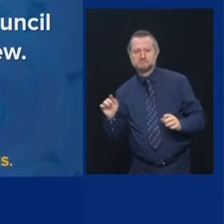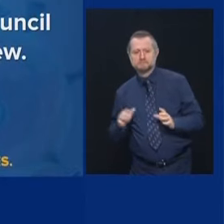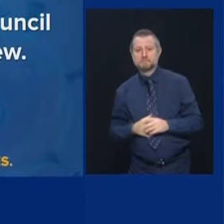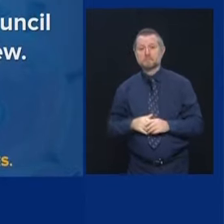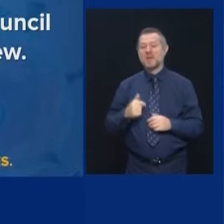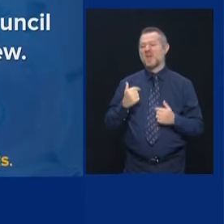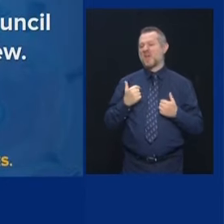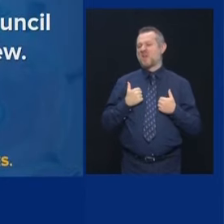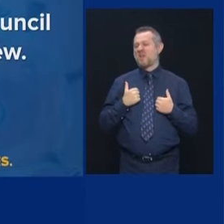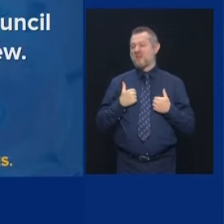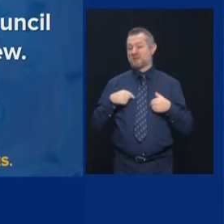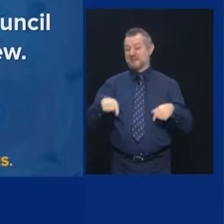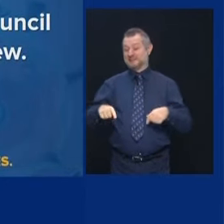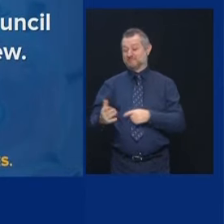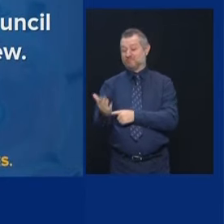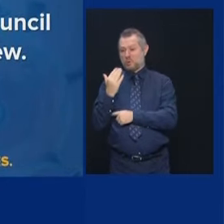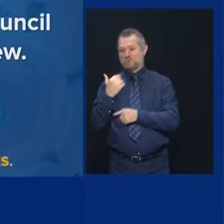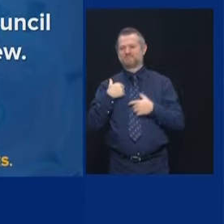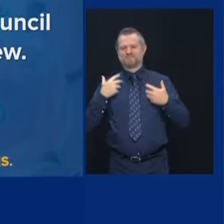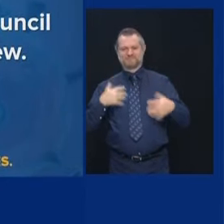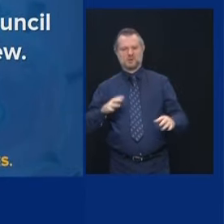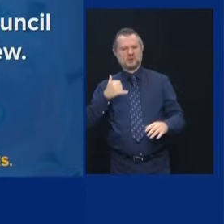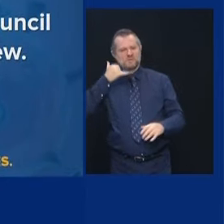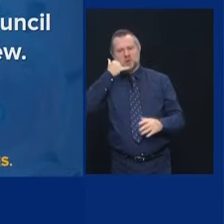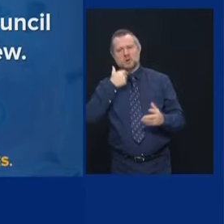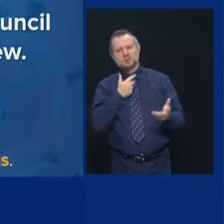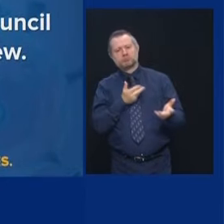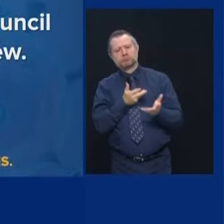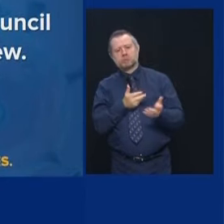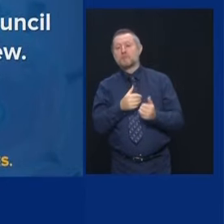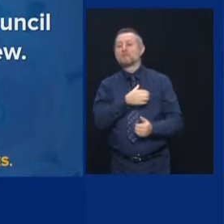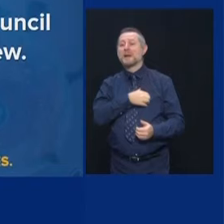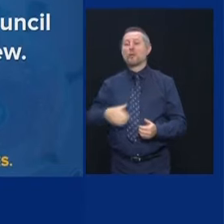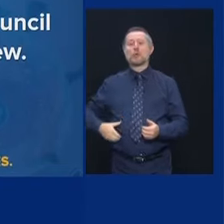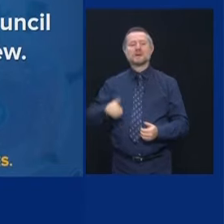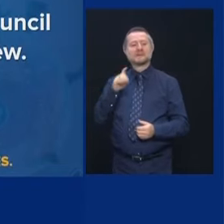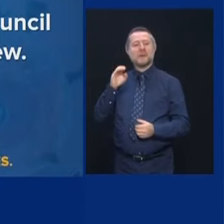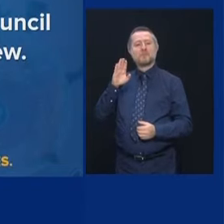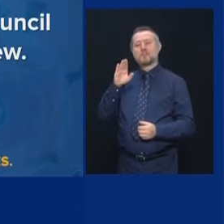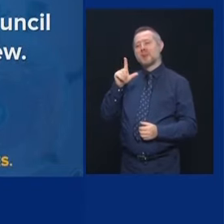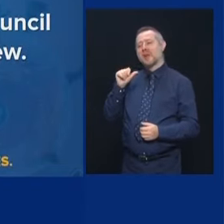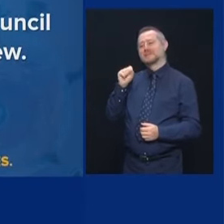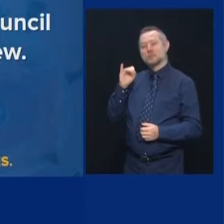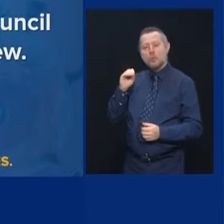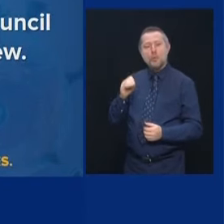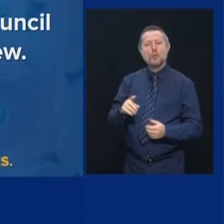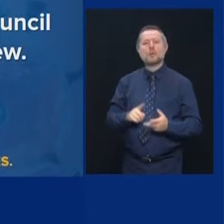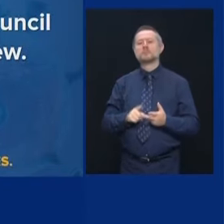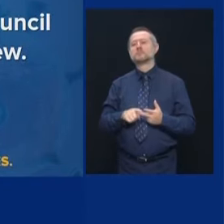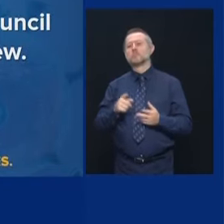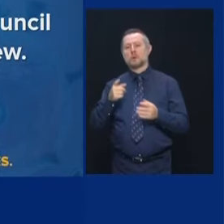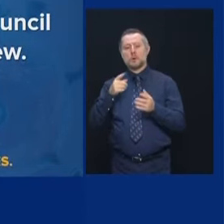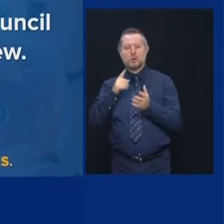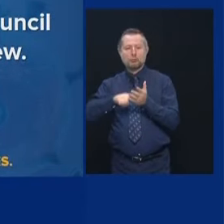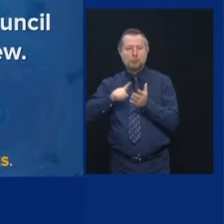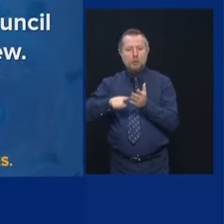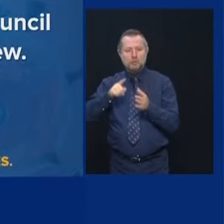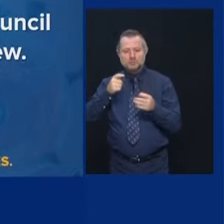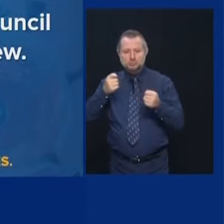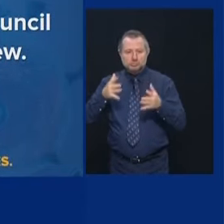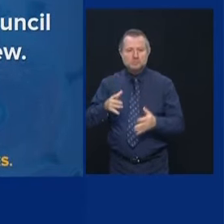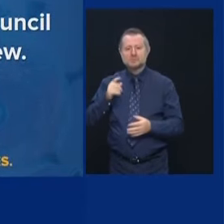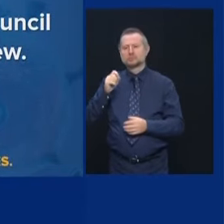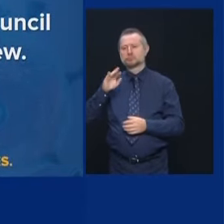I just got off the telephone with Mayor de Blasio, Controller Stringer, Council Speaker Johnson, UFT President Mike